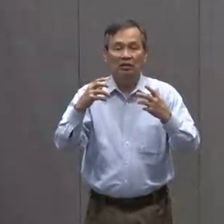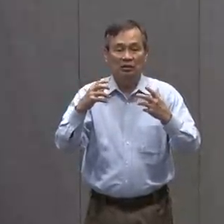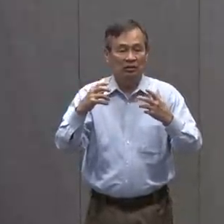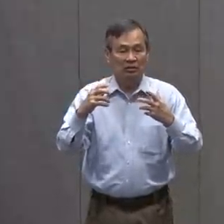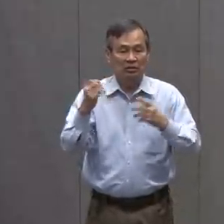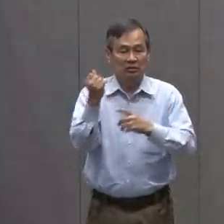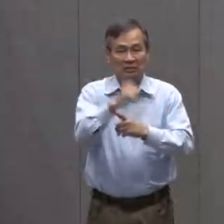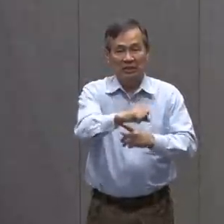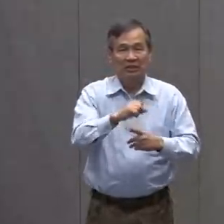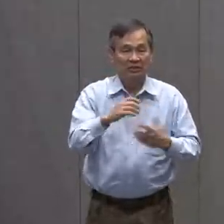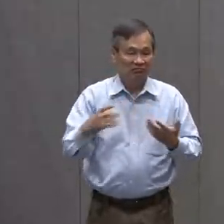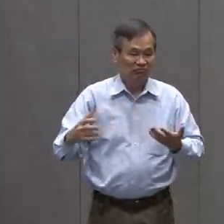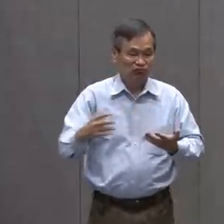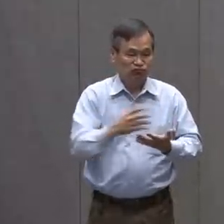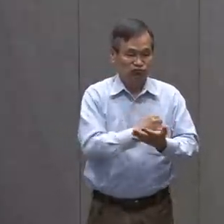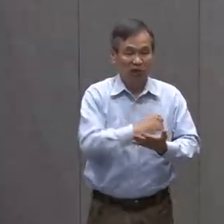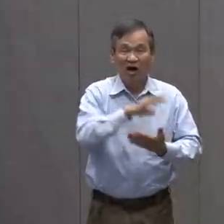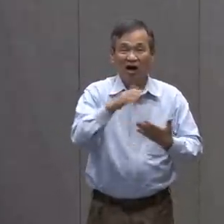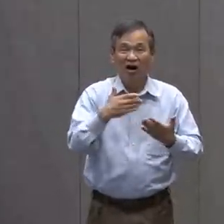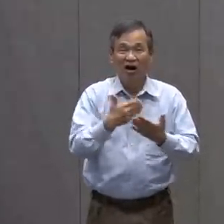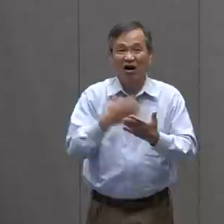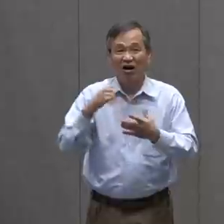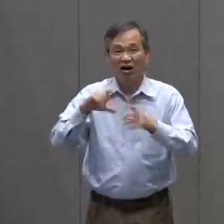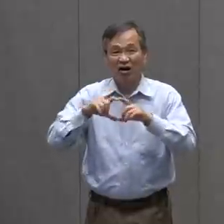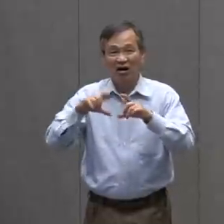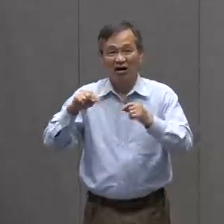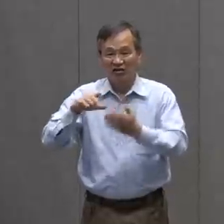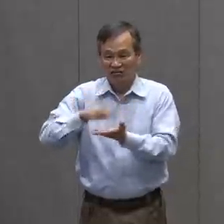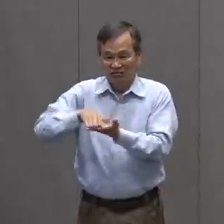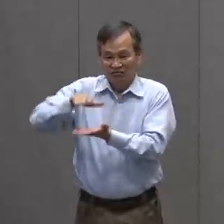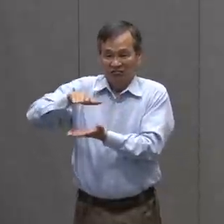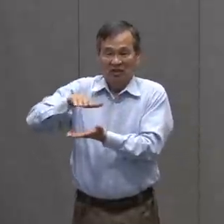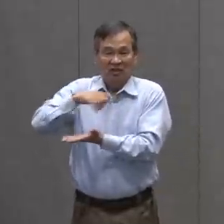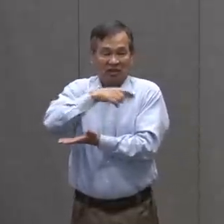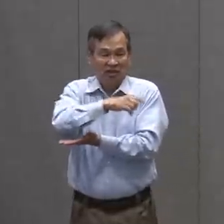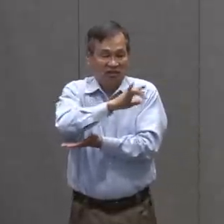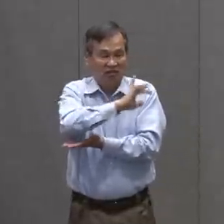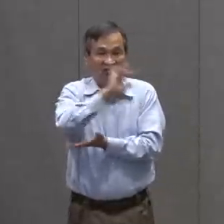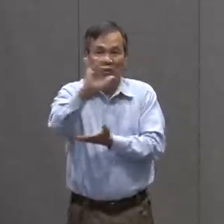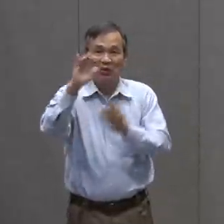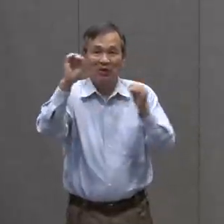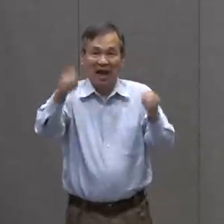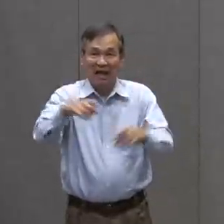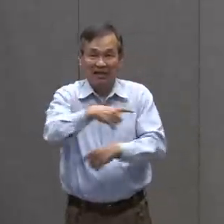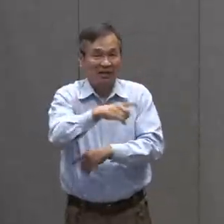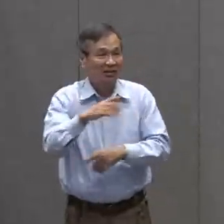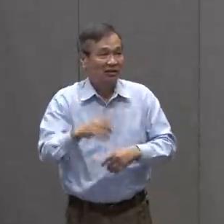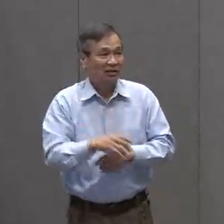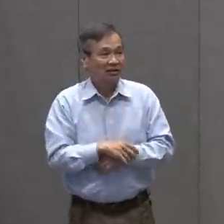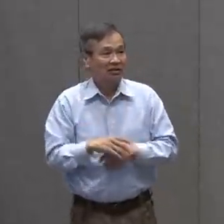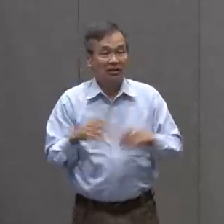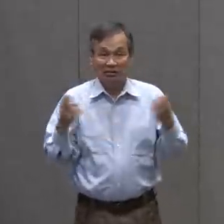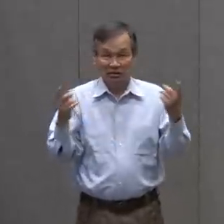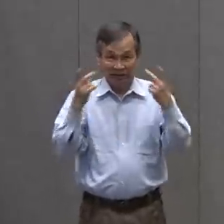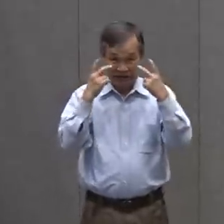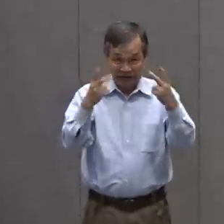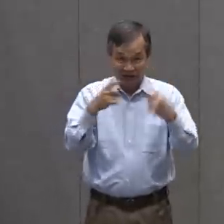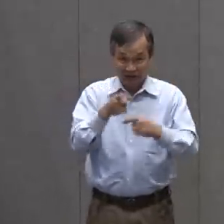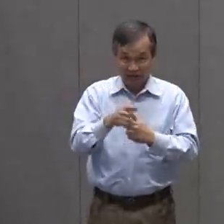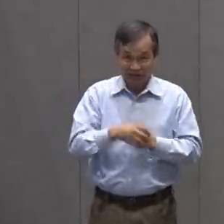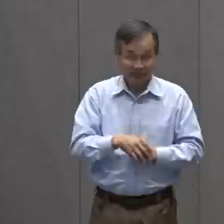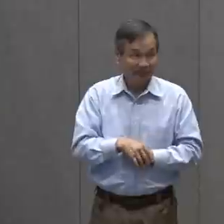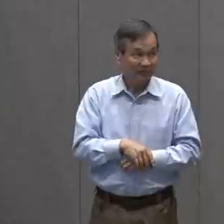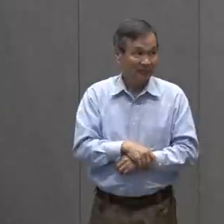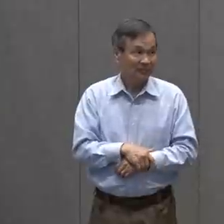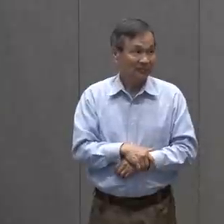all the cards. Whoever will win will get all the deck of cards. So here we go. So here are our cards.